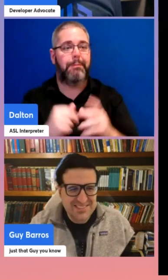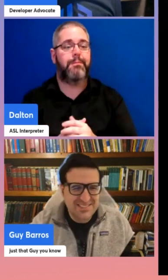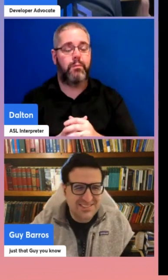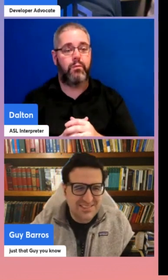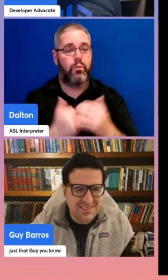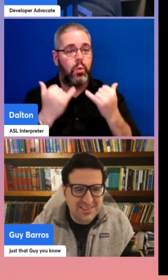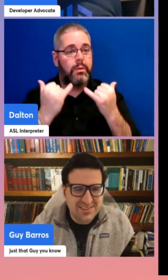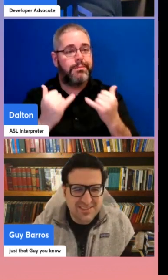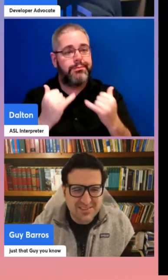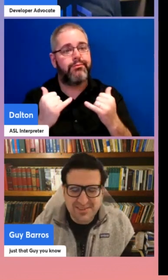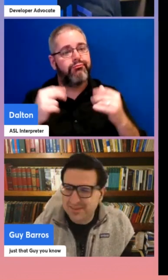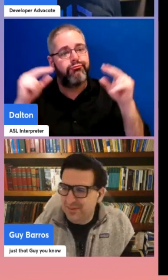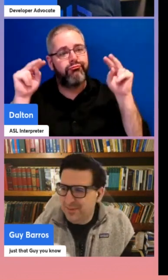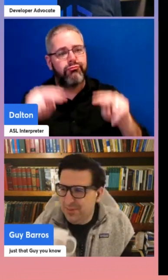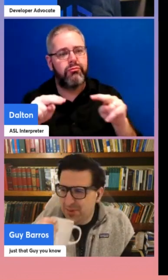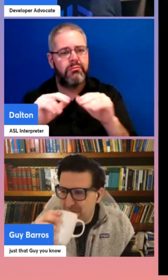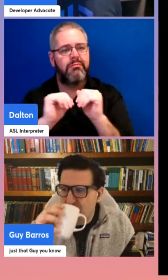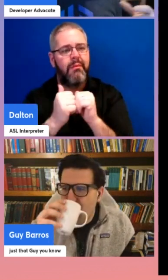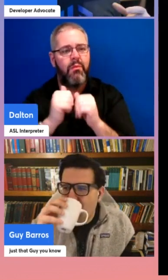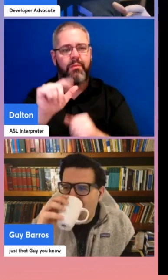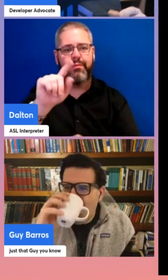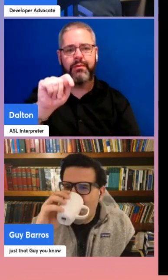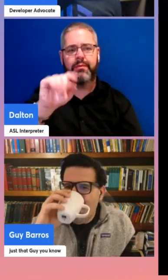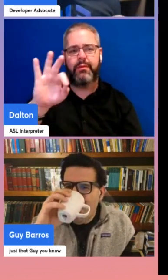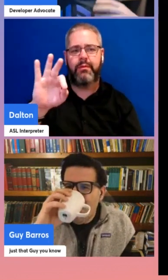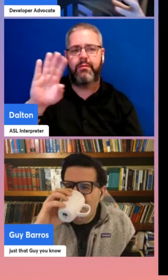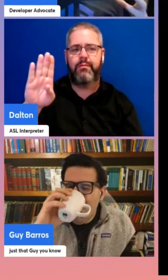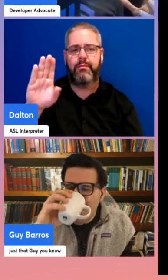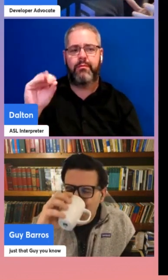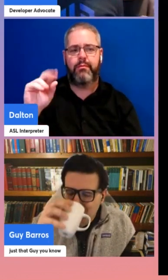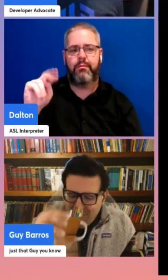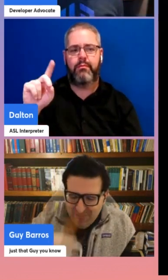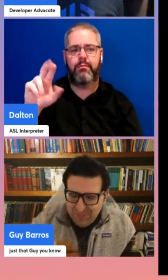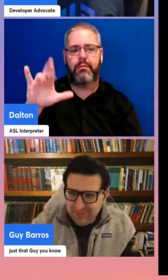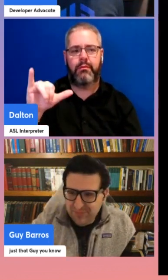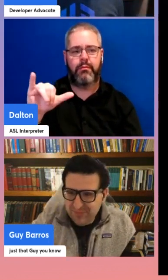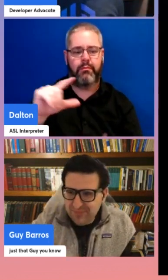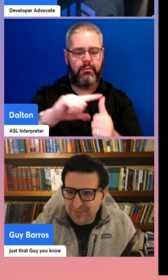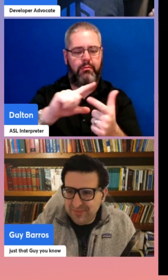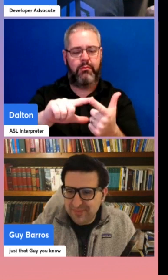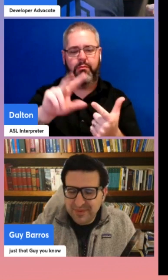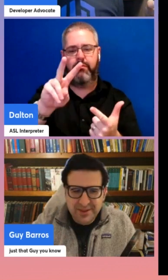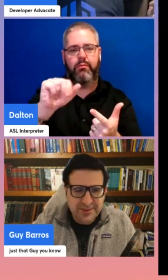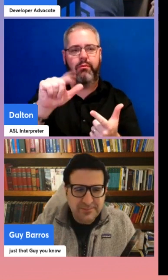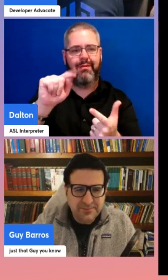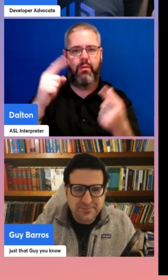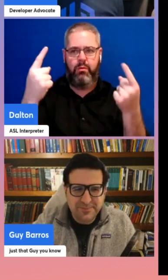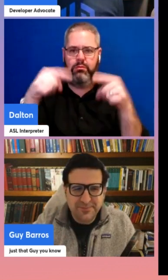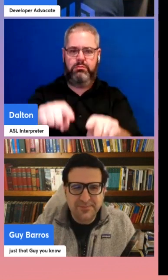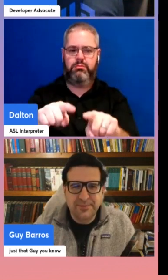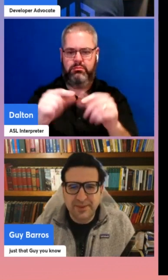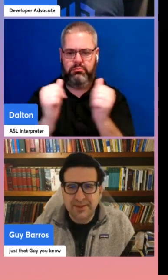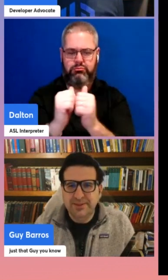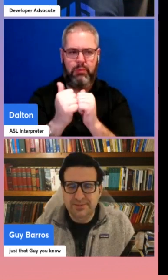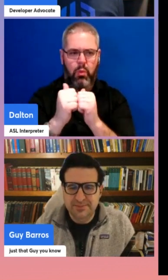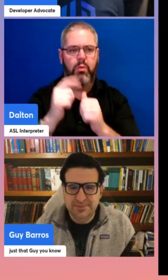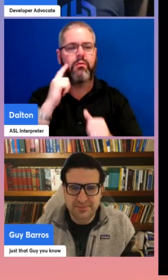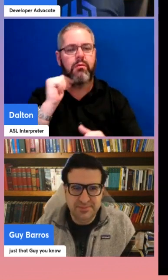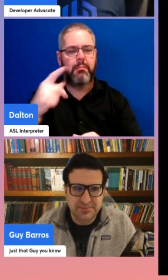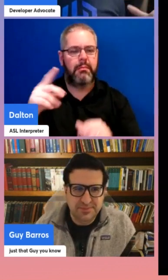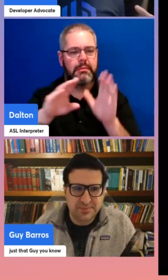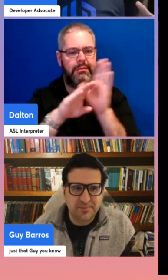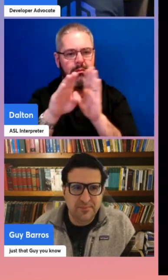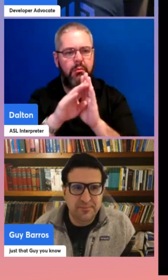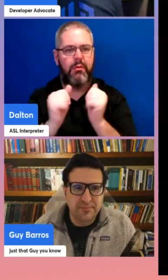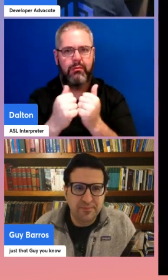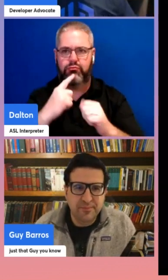to look at how you can use Terraform Boundary and Vault together to enable your application developers to have a secure and repeatable deployment.